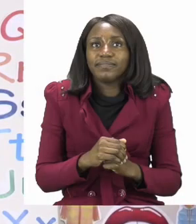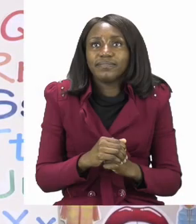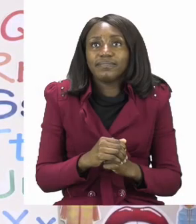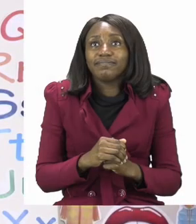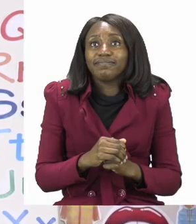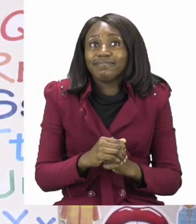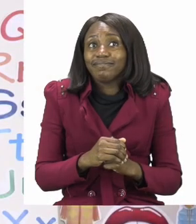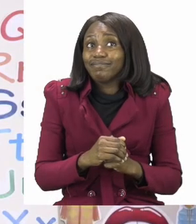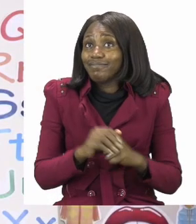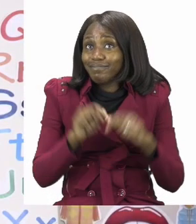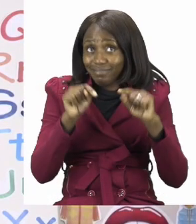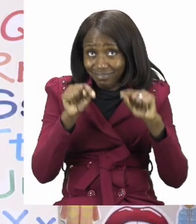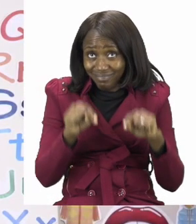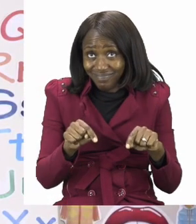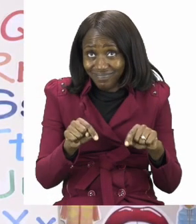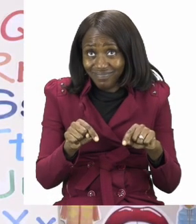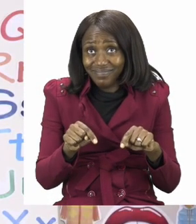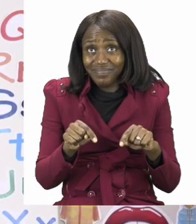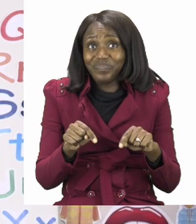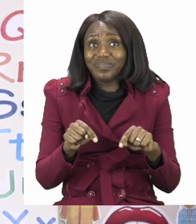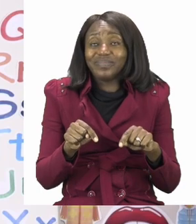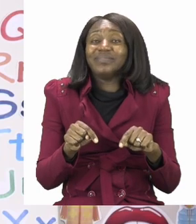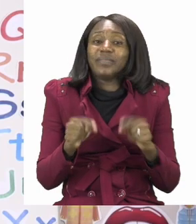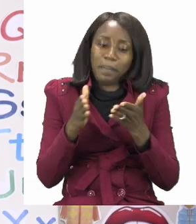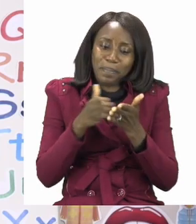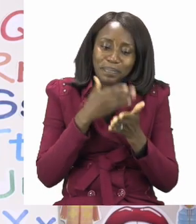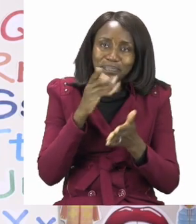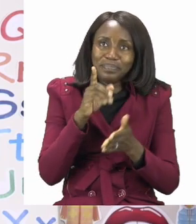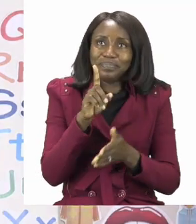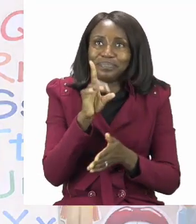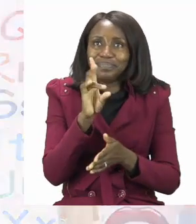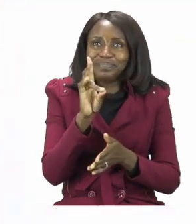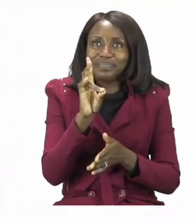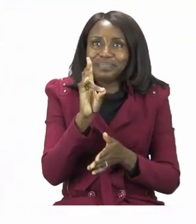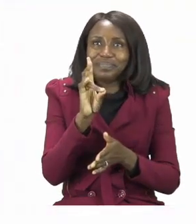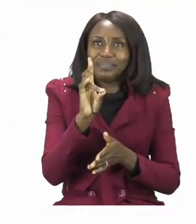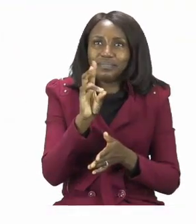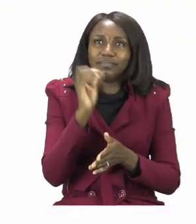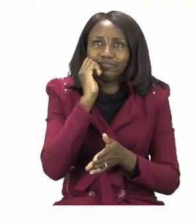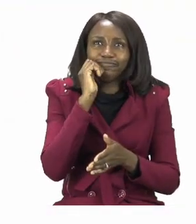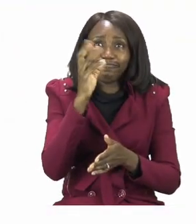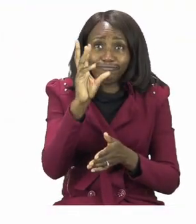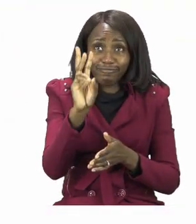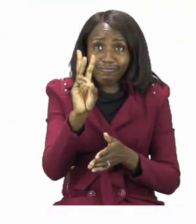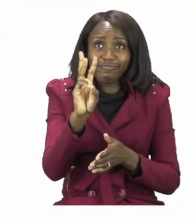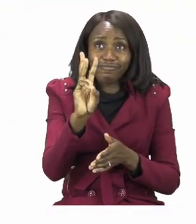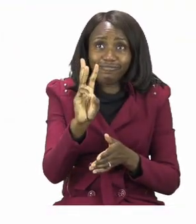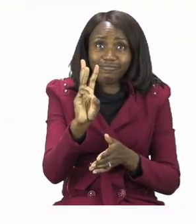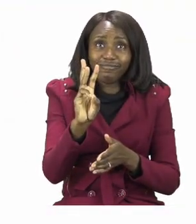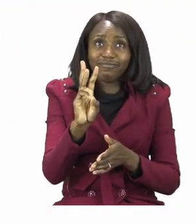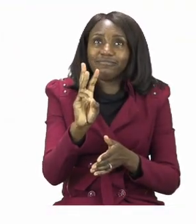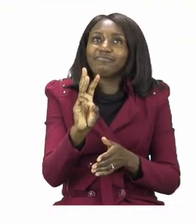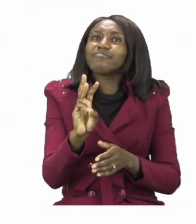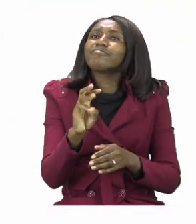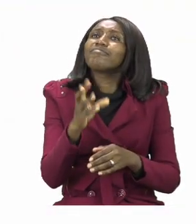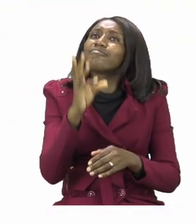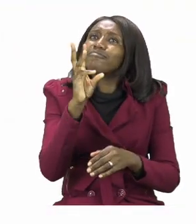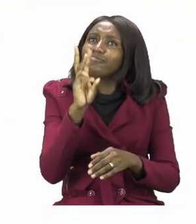For our lesson now, boys and girls, let us all turn to page 6. On page 6, we are going to